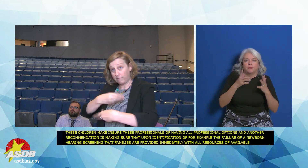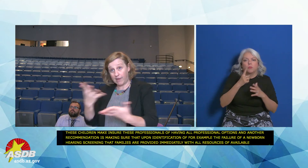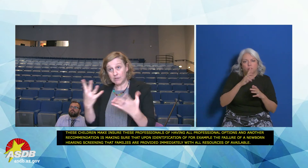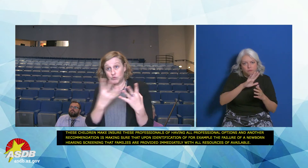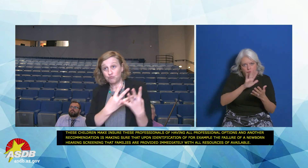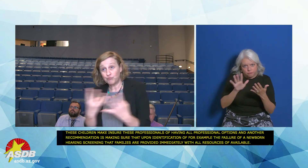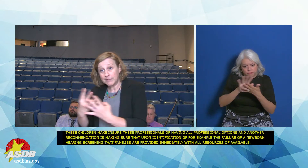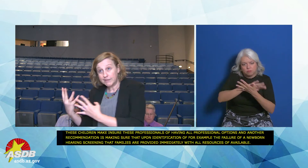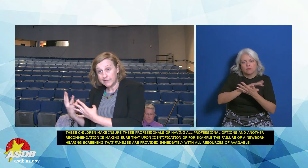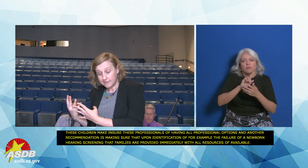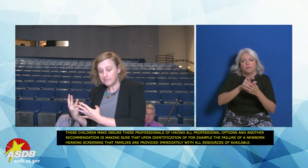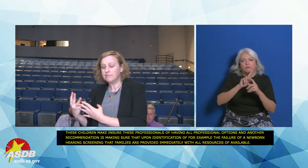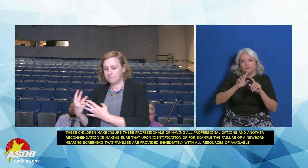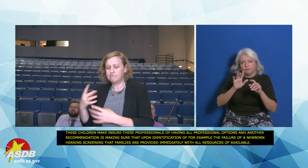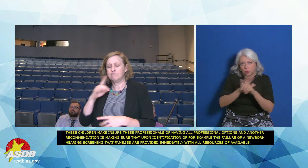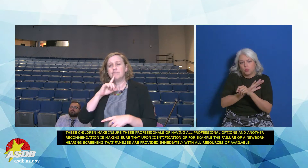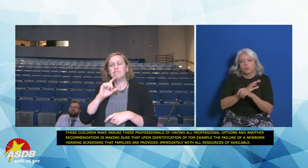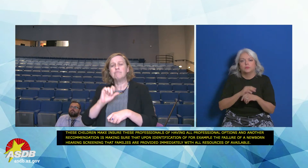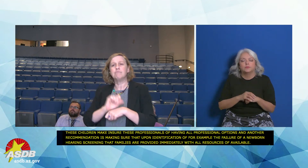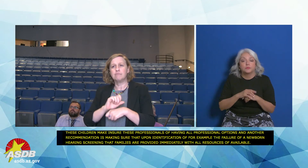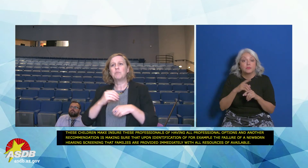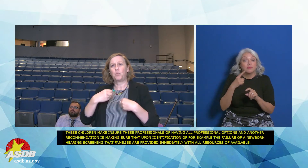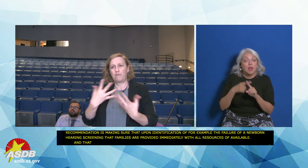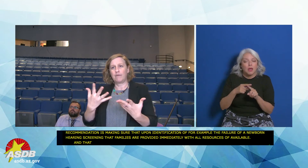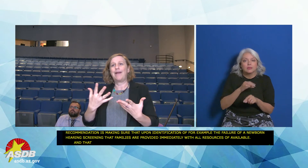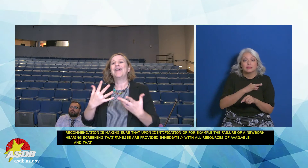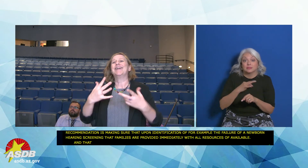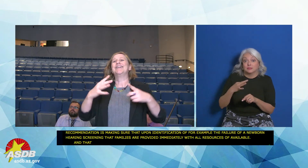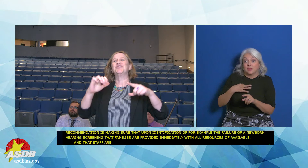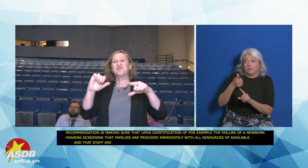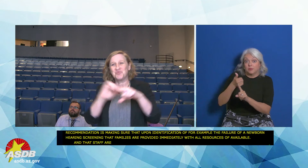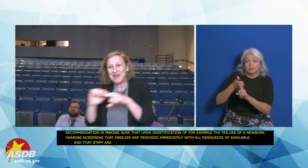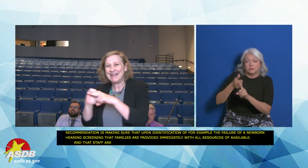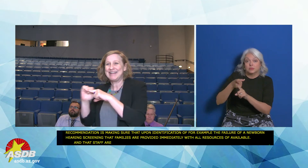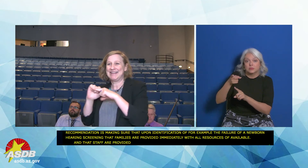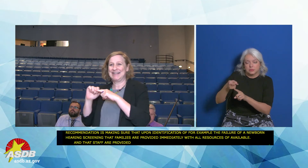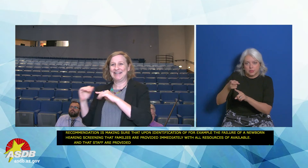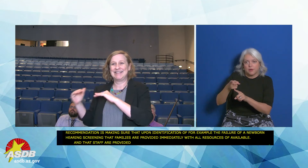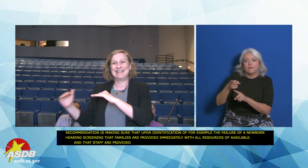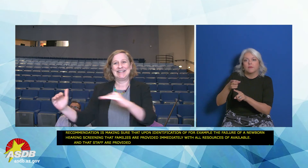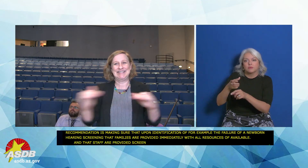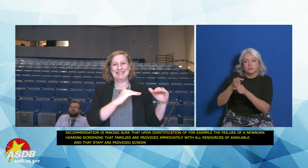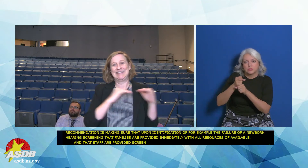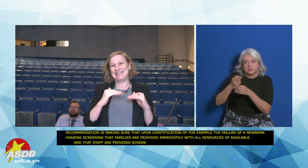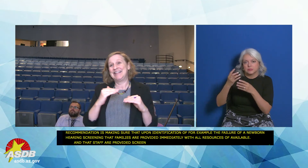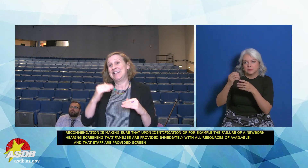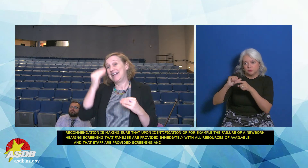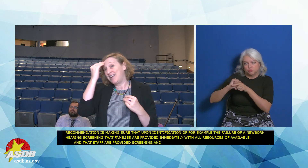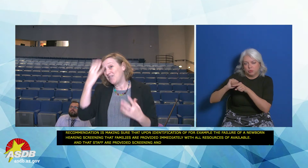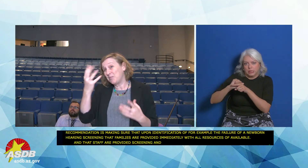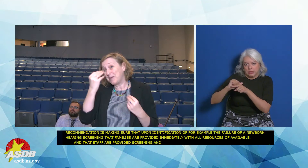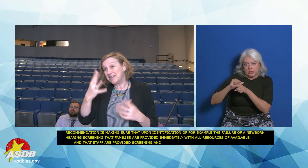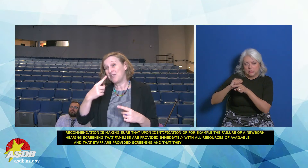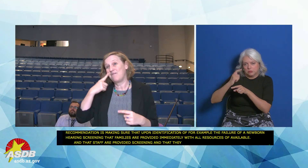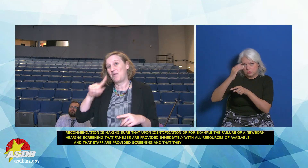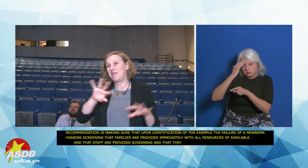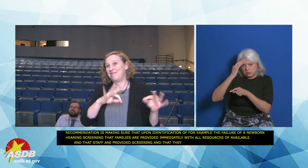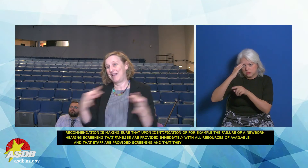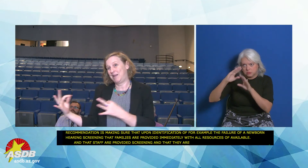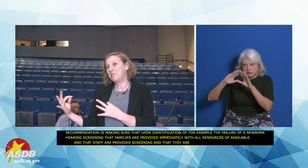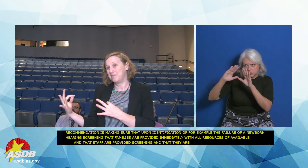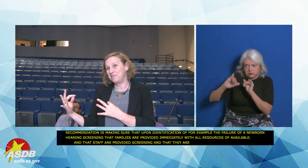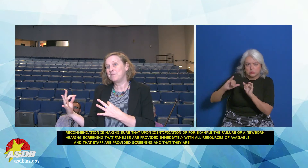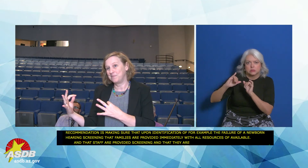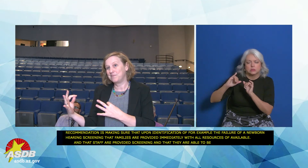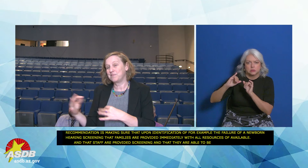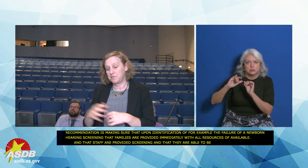And that staff are provided screening and that they are able to be trained